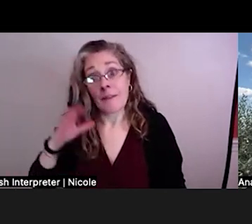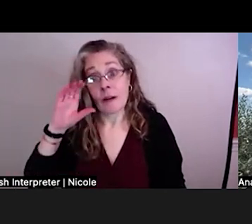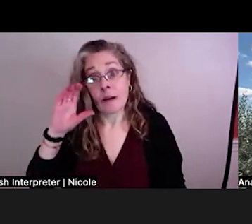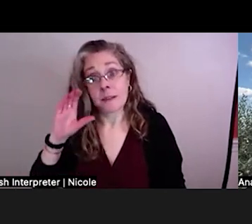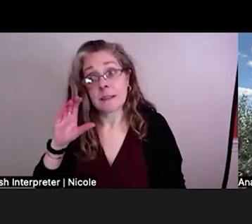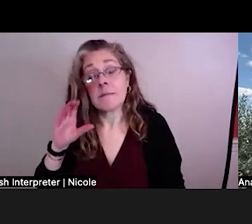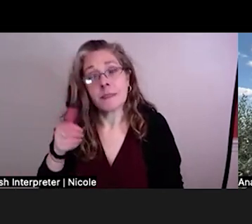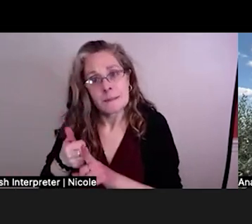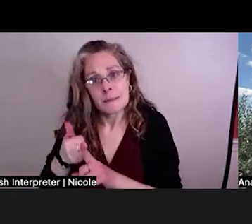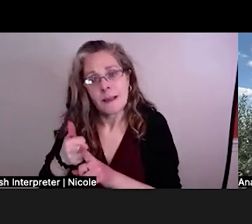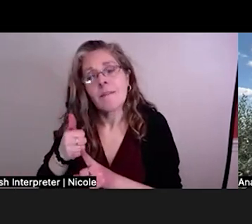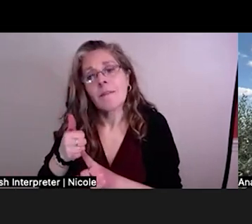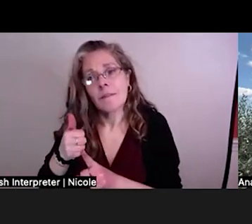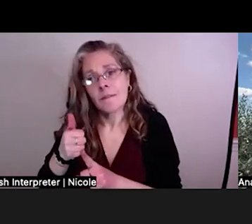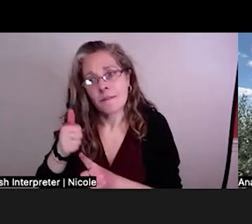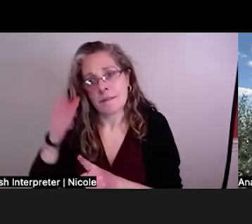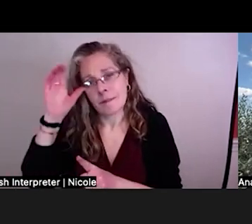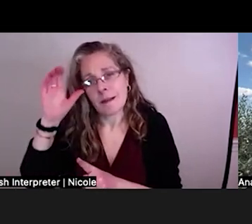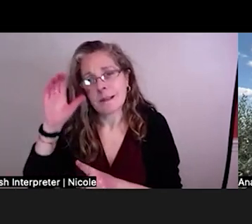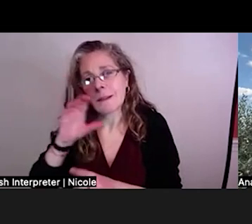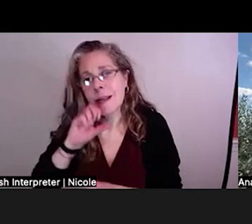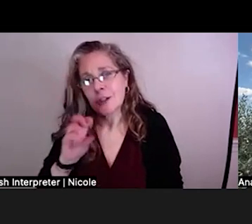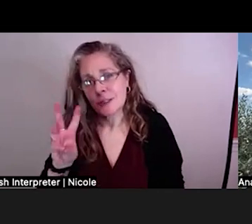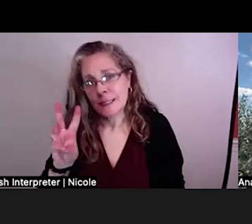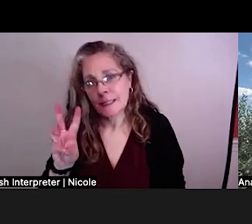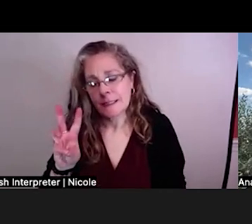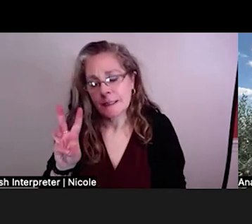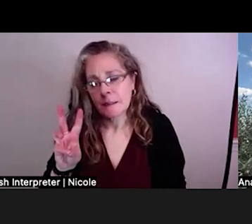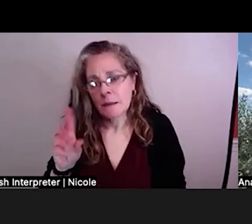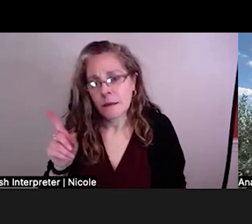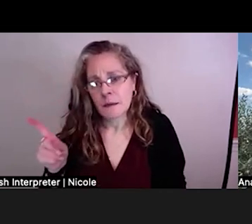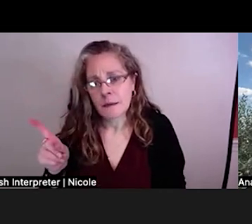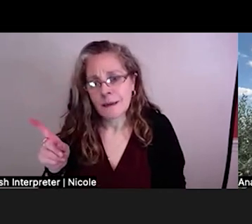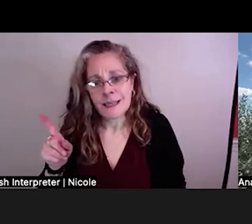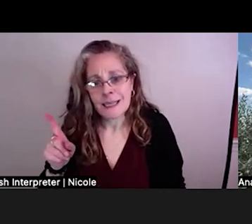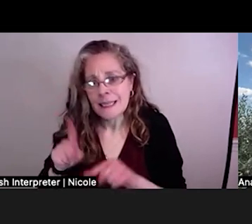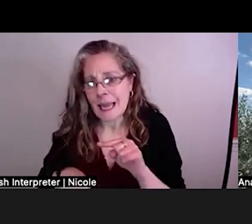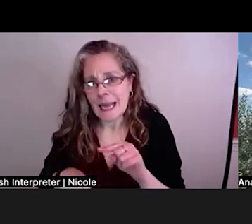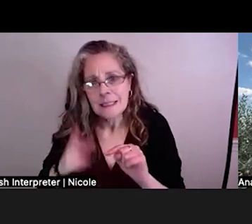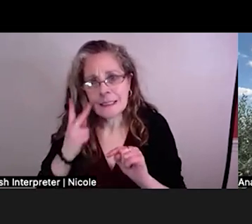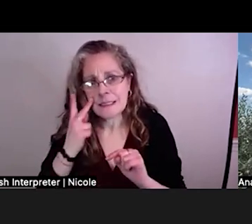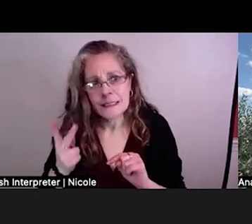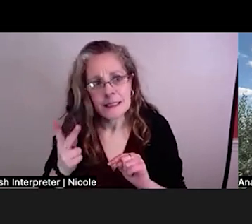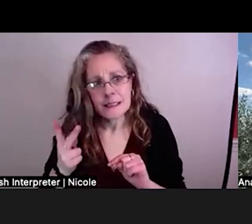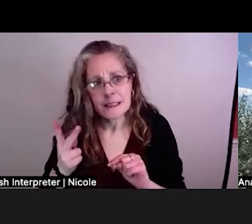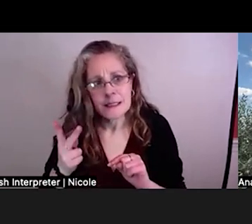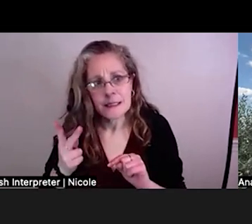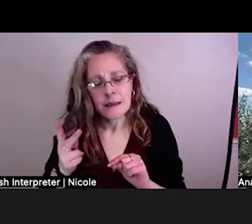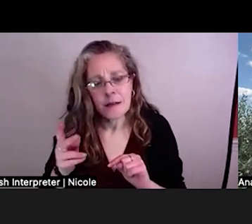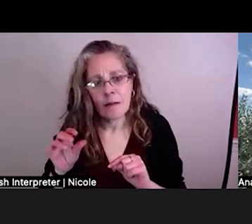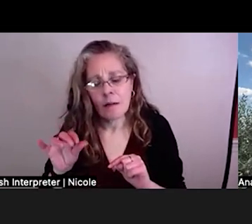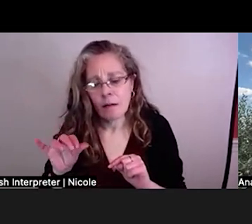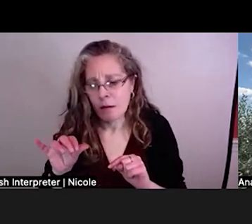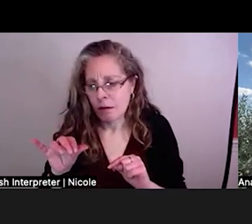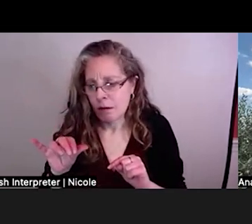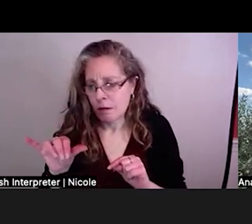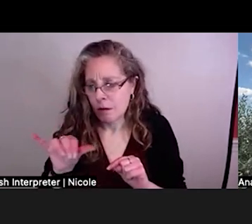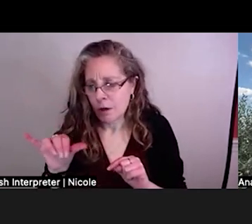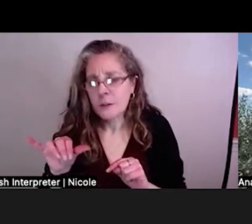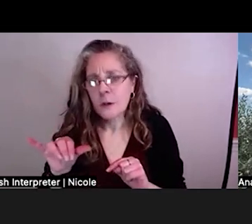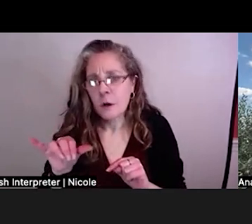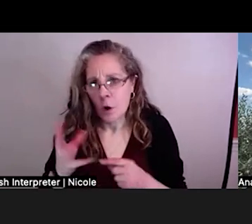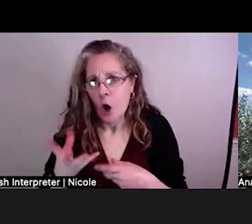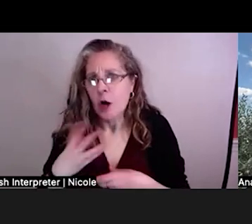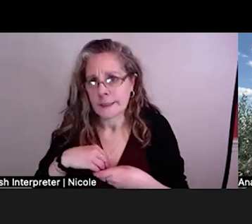6-year-old, and he cannot see. Also, he's autistic.